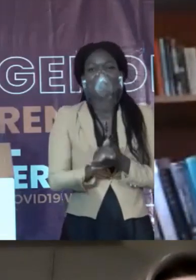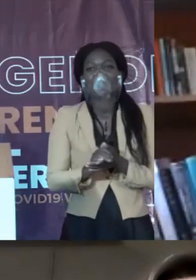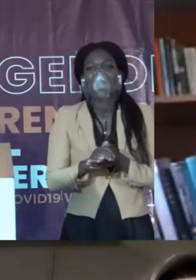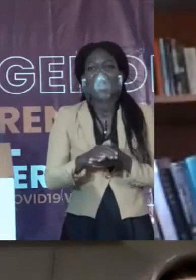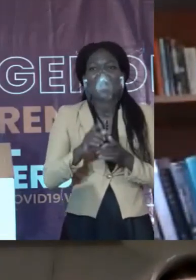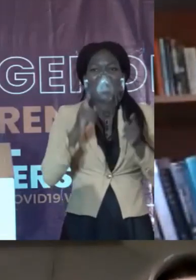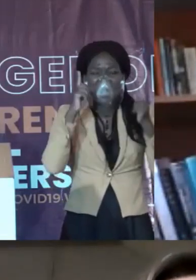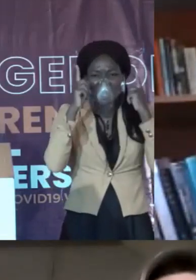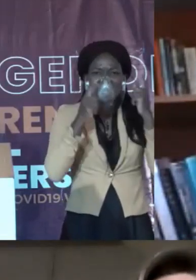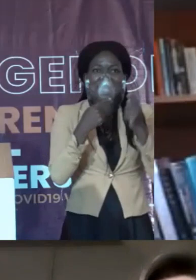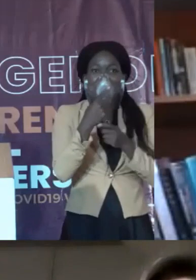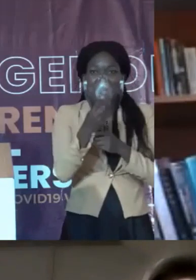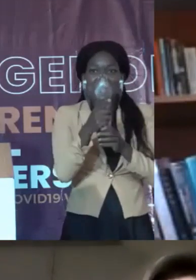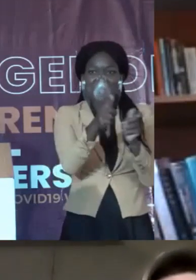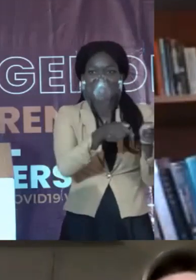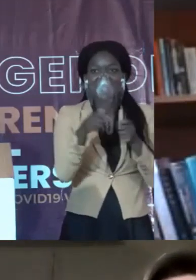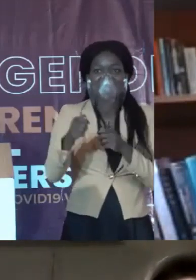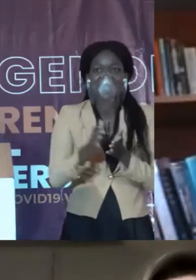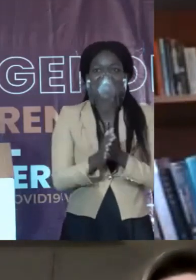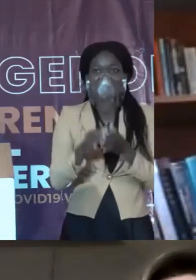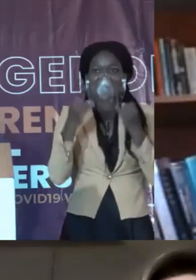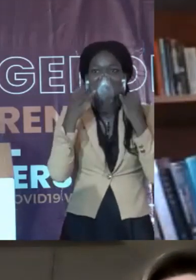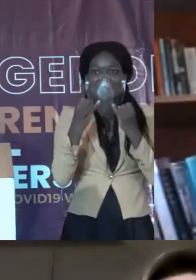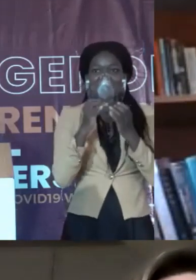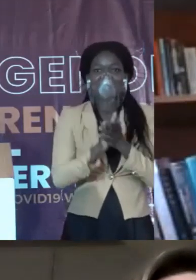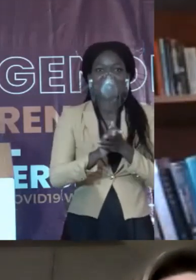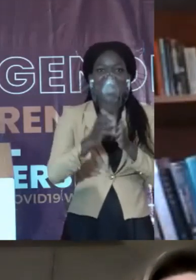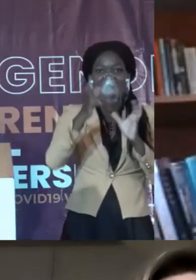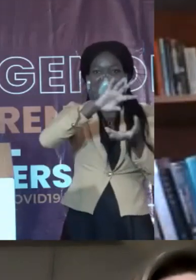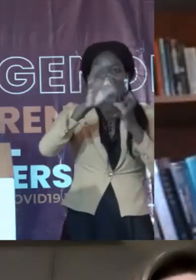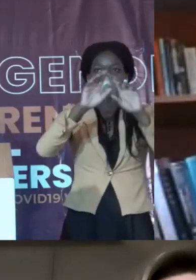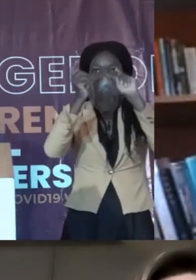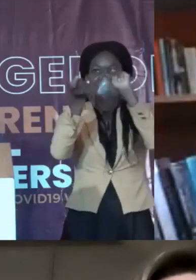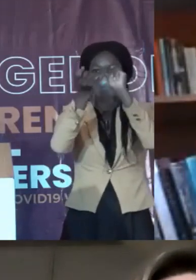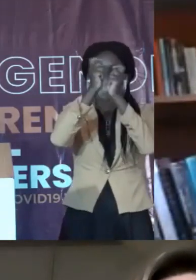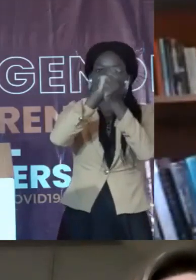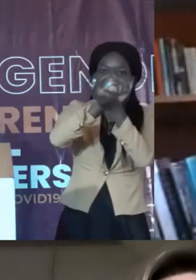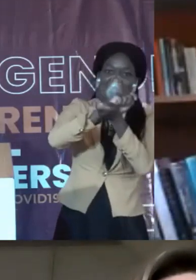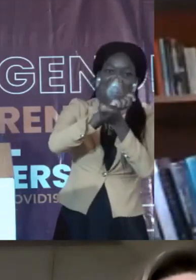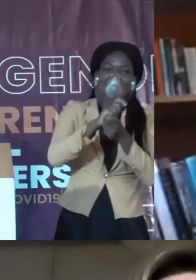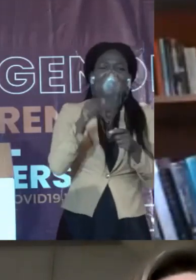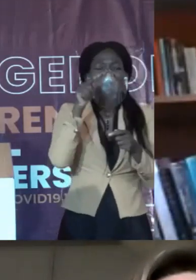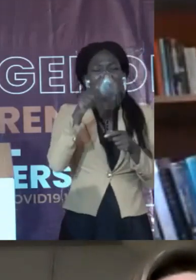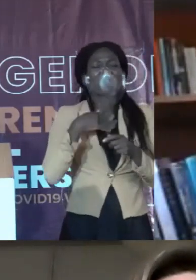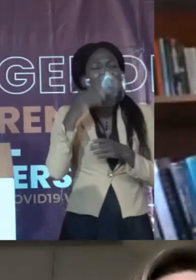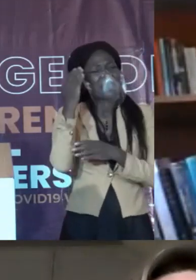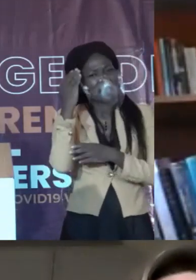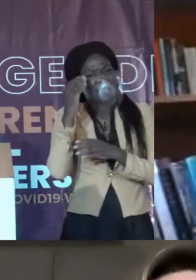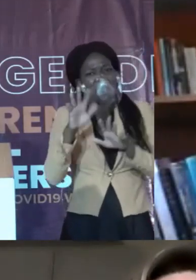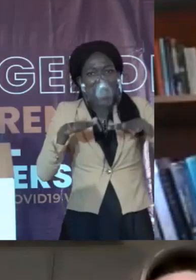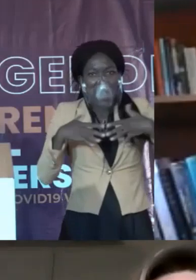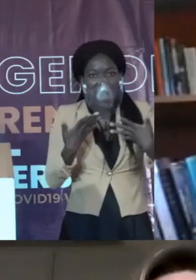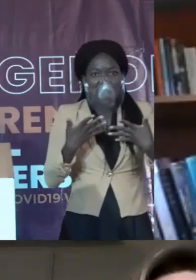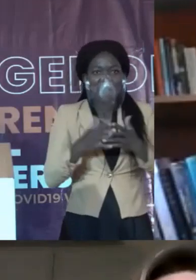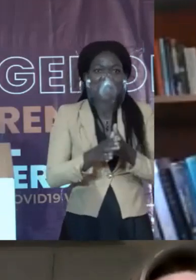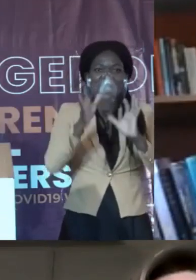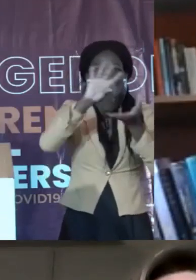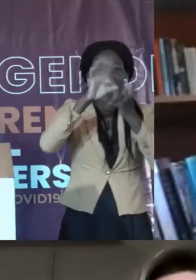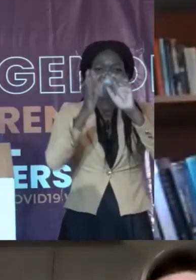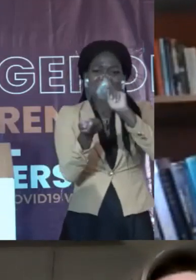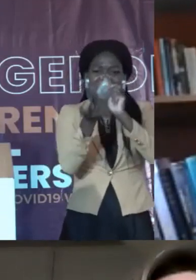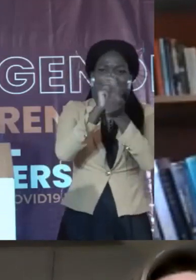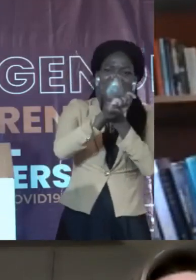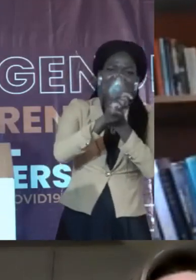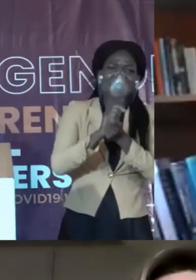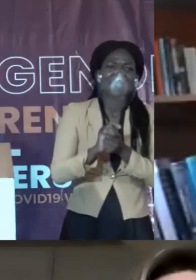climate change that come into play. To say how does then climate change affect agricultural productivity.